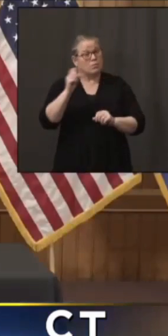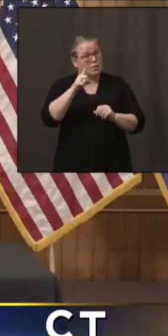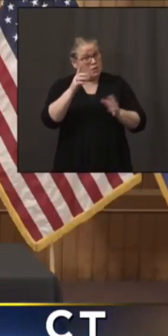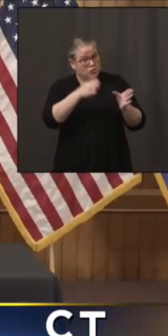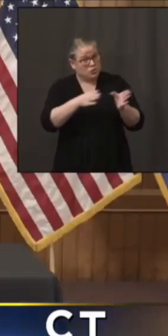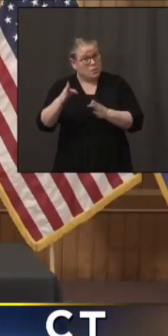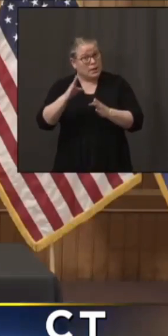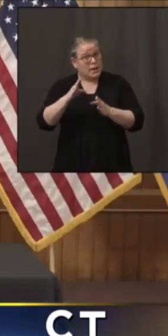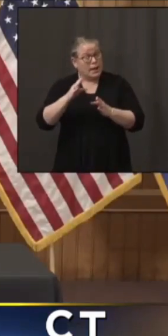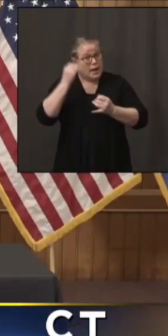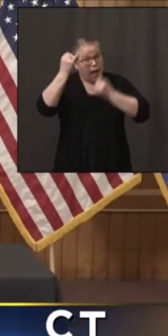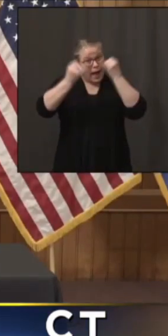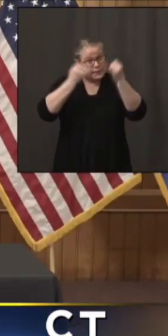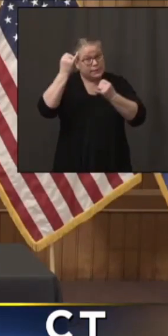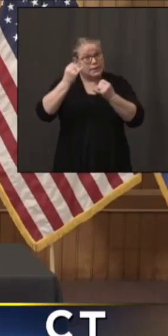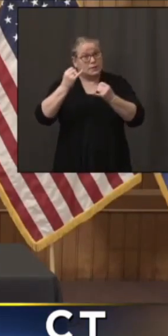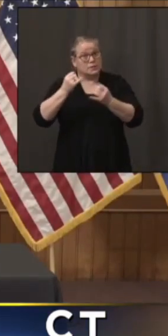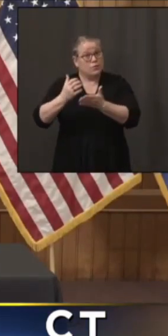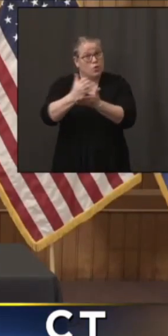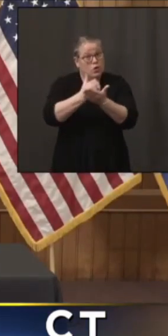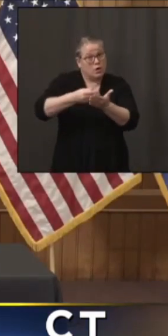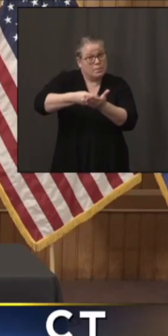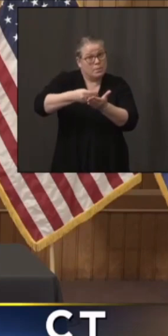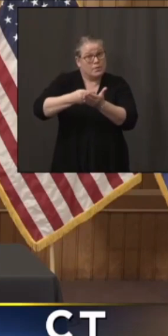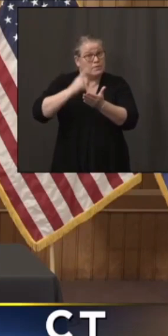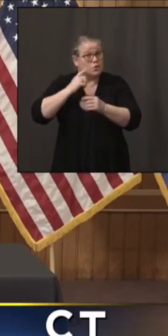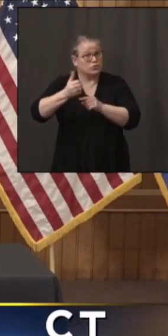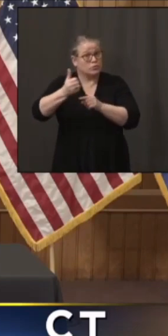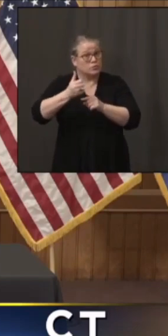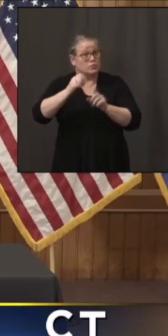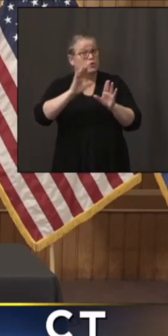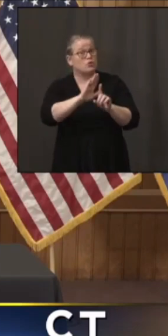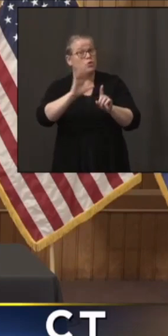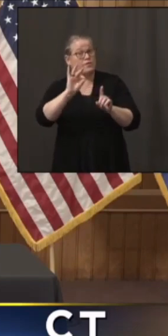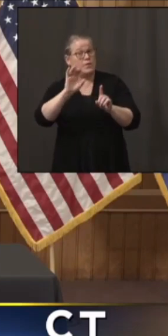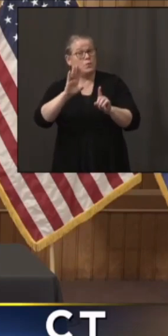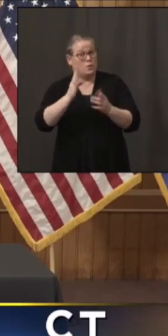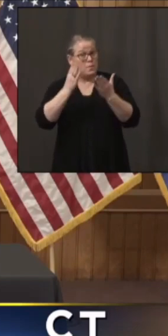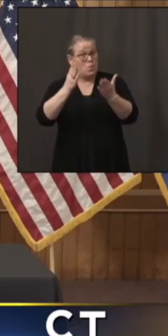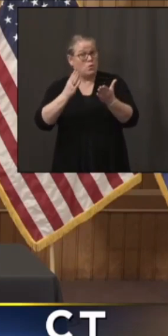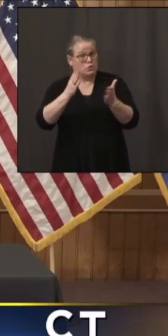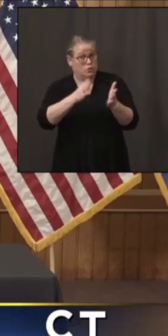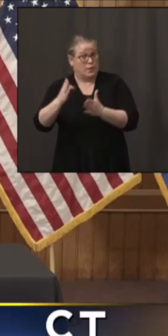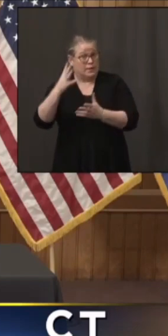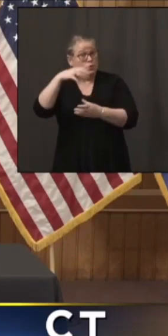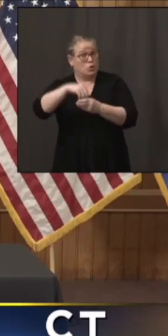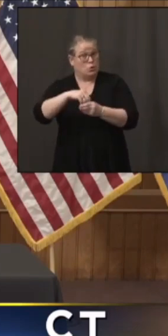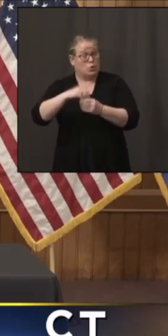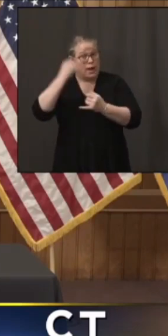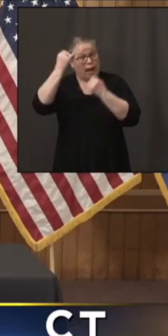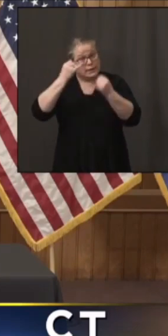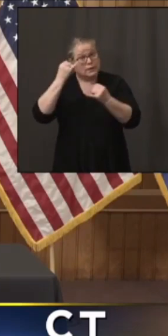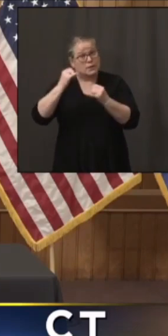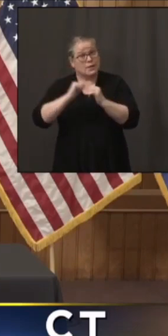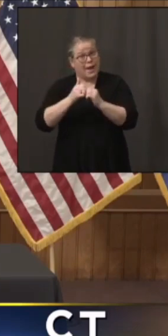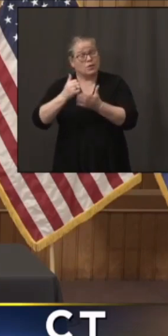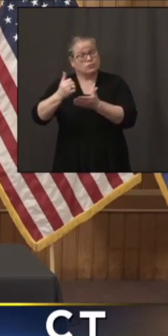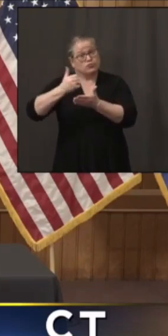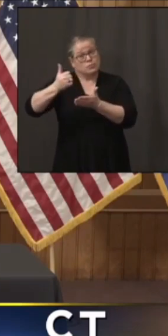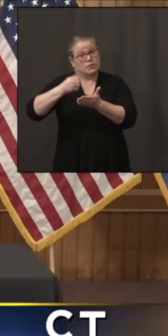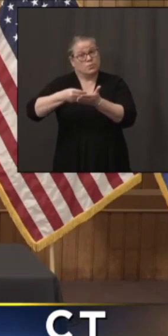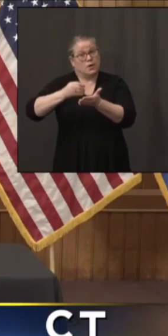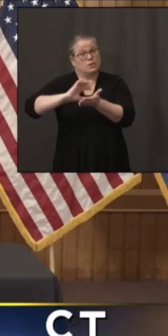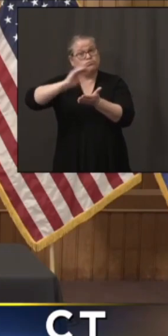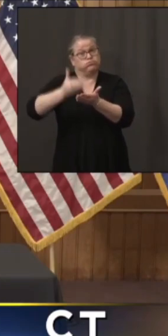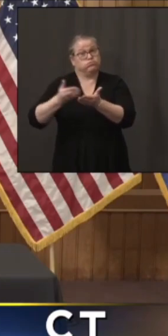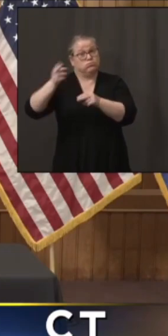revenue-raising ideas for transportation in your February proposal? I do. Thank you. The